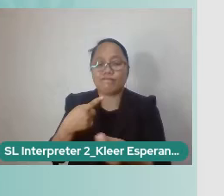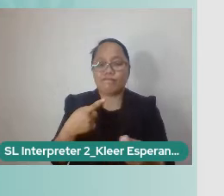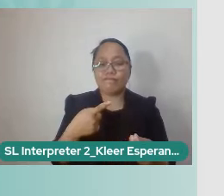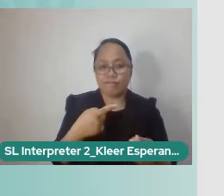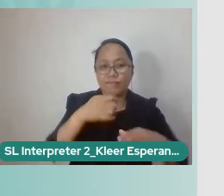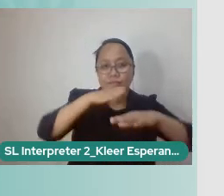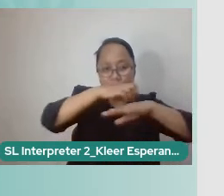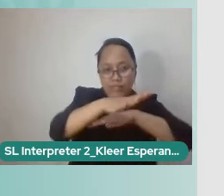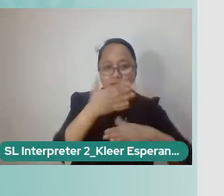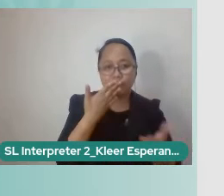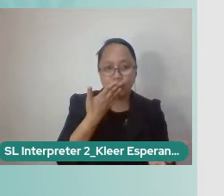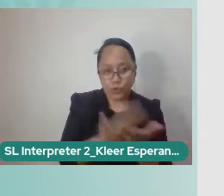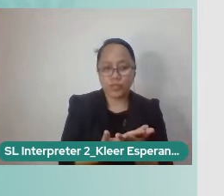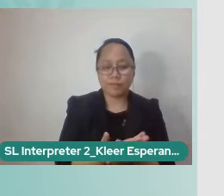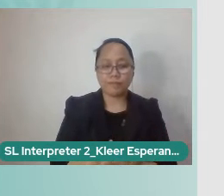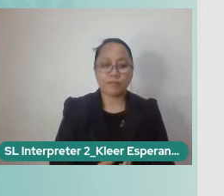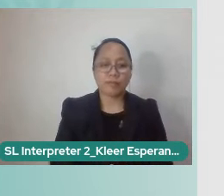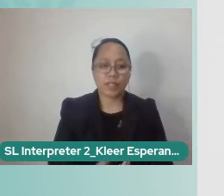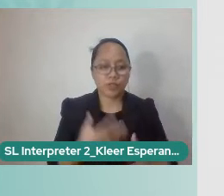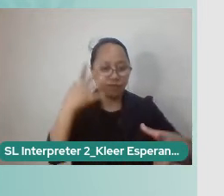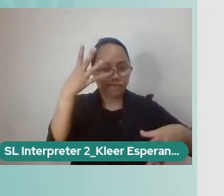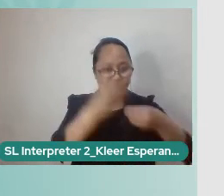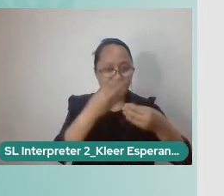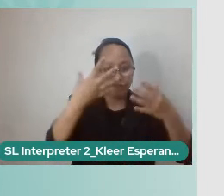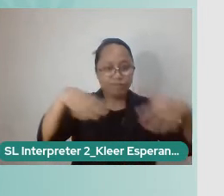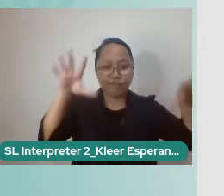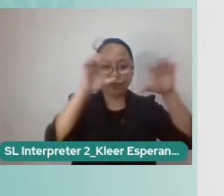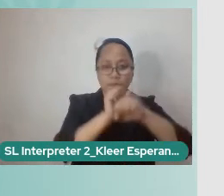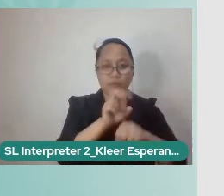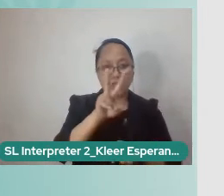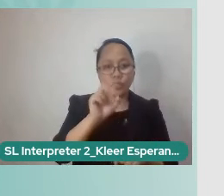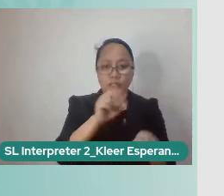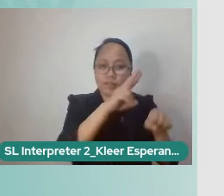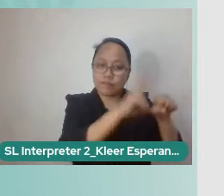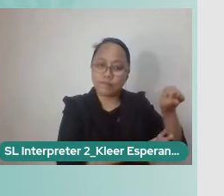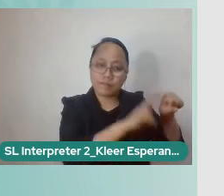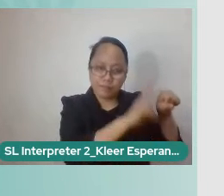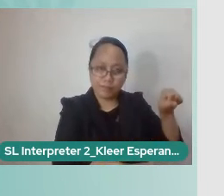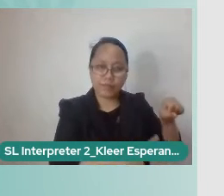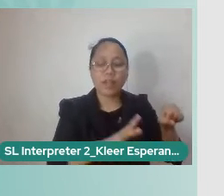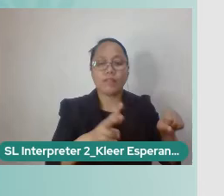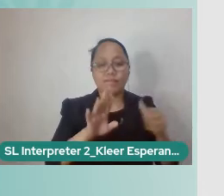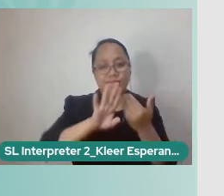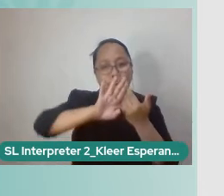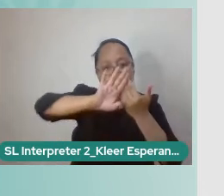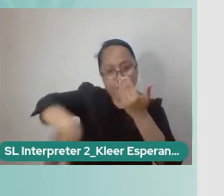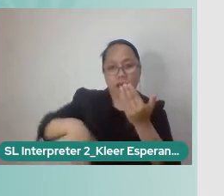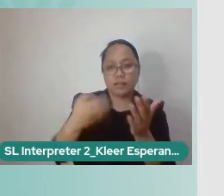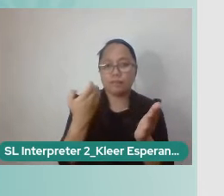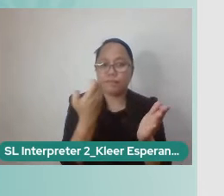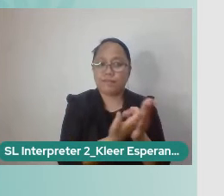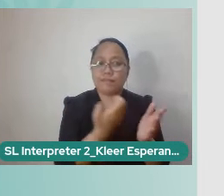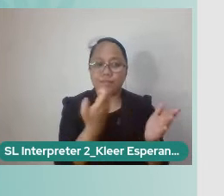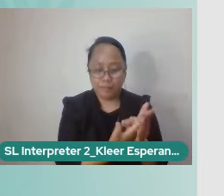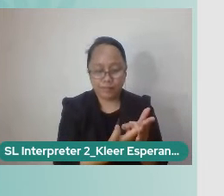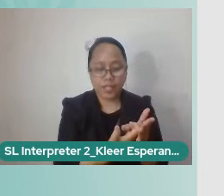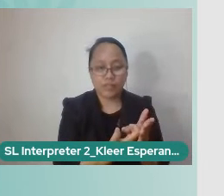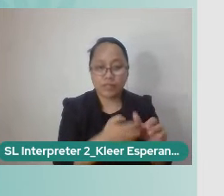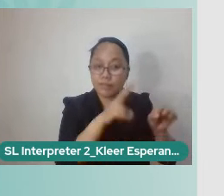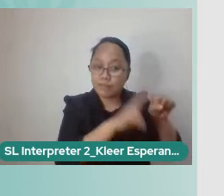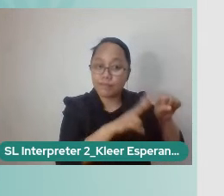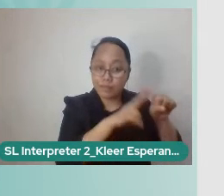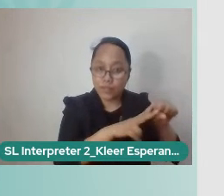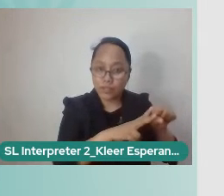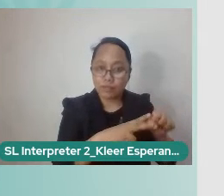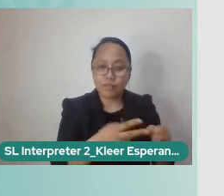term. So an estimated $3.20 US will be returned to the economy for every dollar invested through 2050